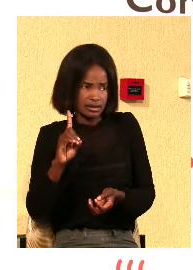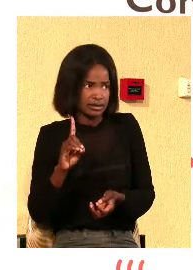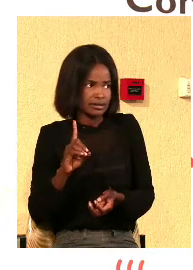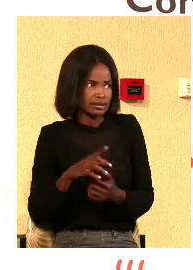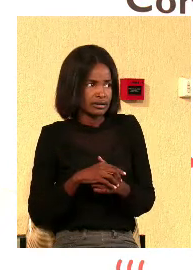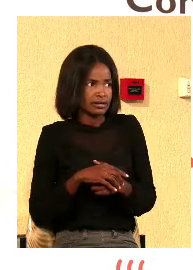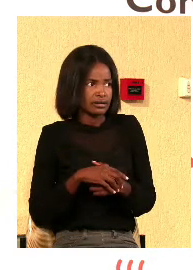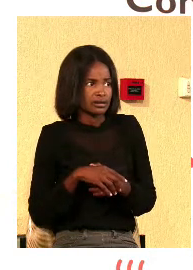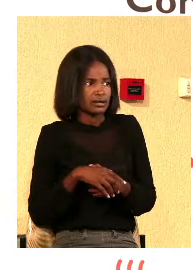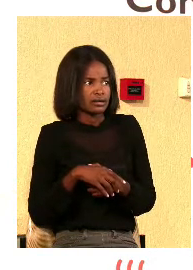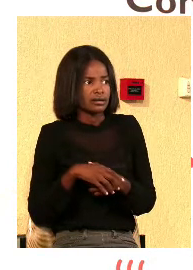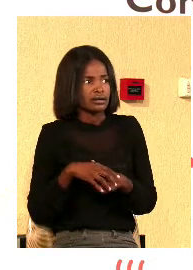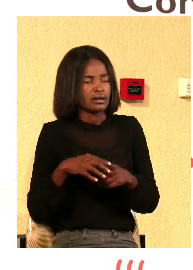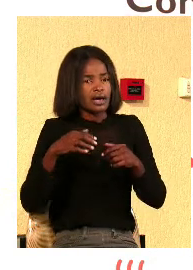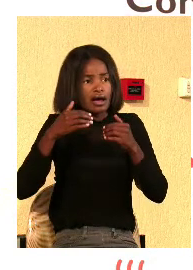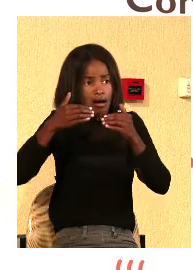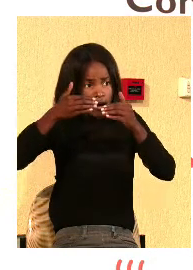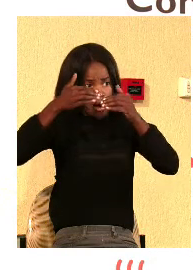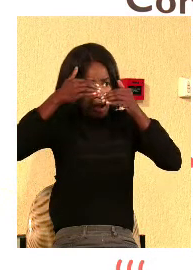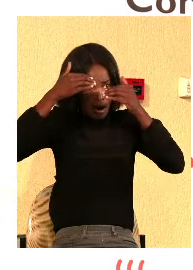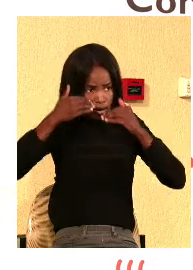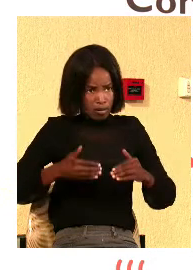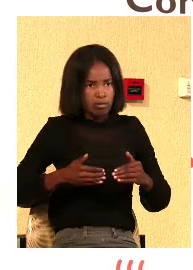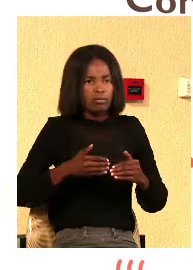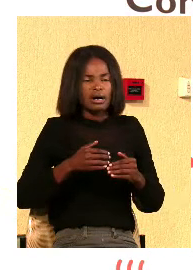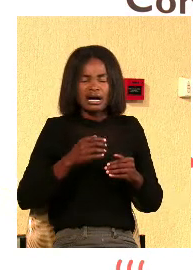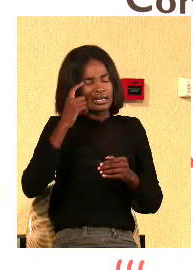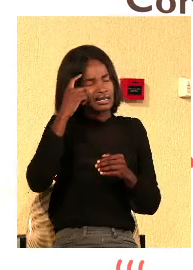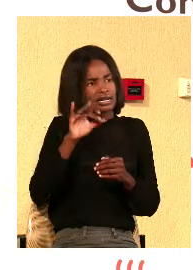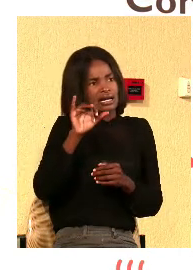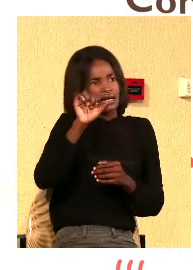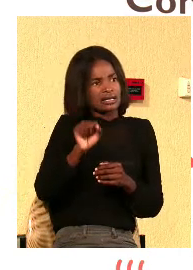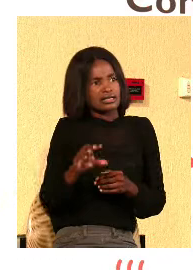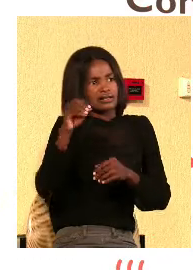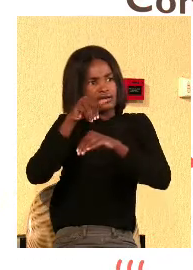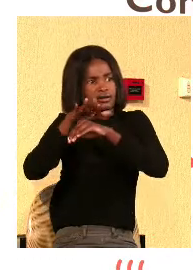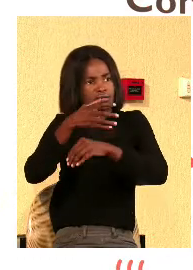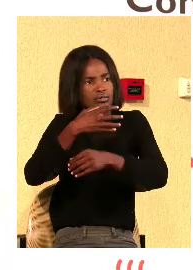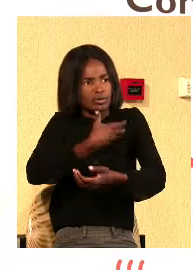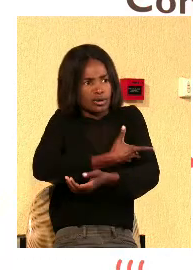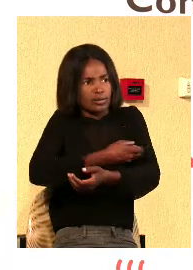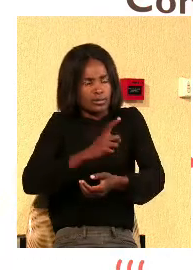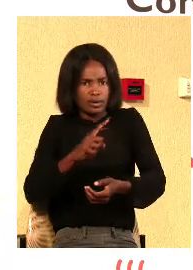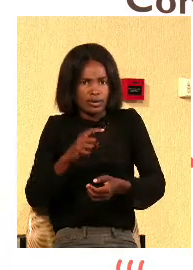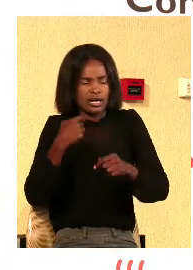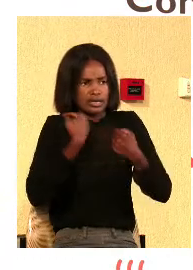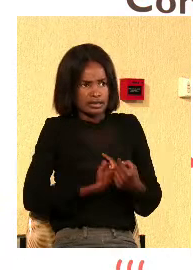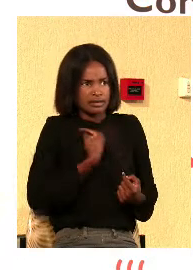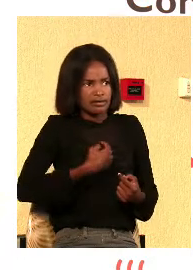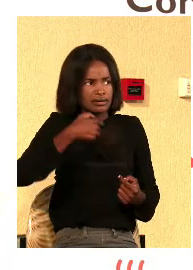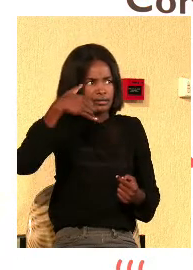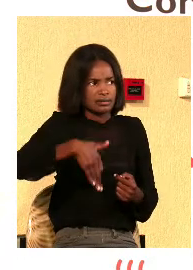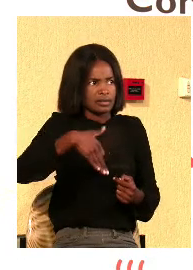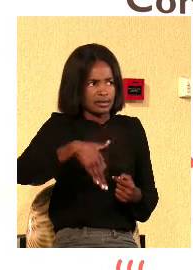we started testing locally. And we have inter-referral between us and